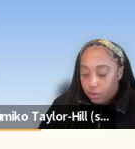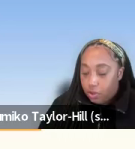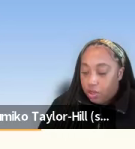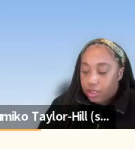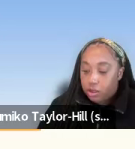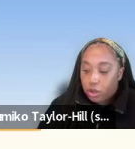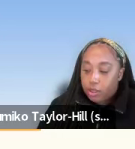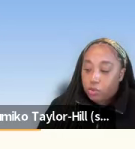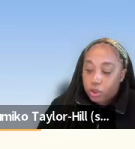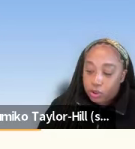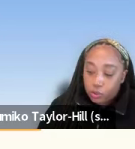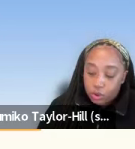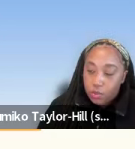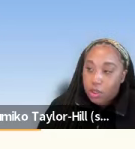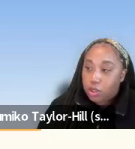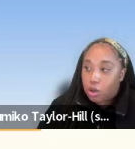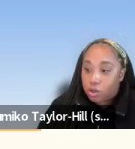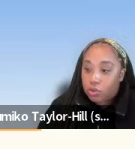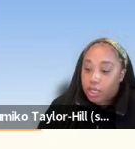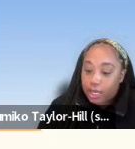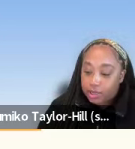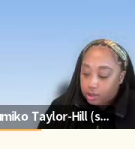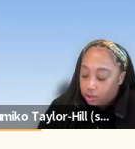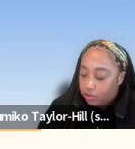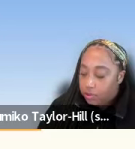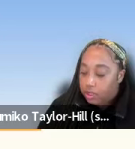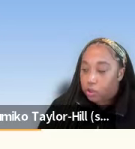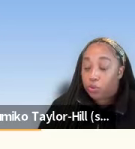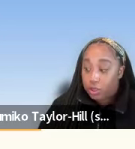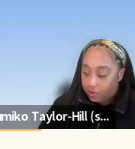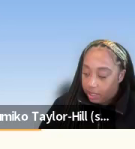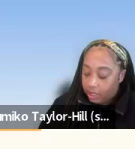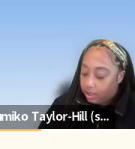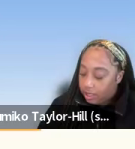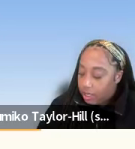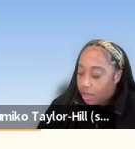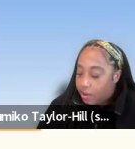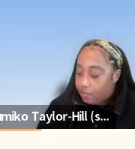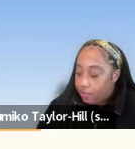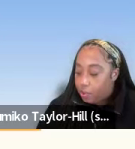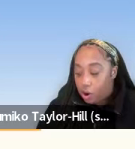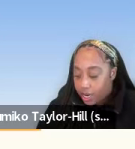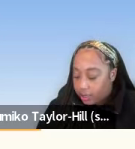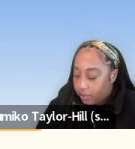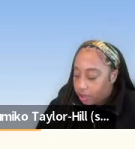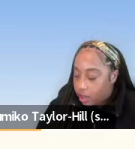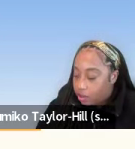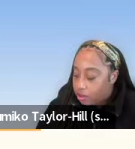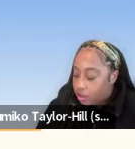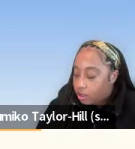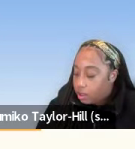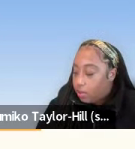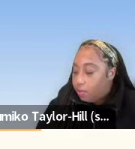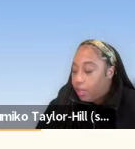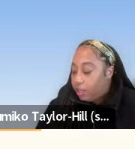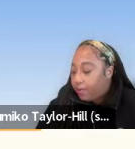Highlighting rural communities and trying to ensure that rural communities are also getting access to services through this funding. Prioritizing mental